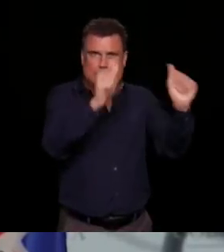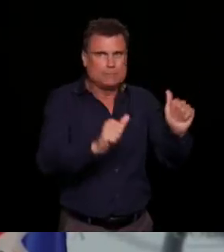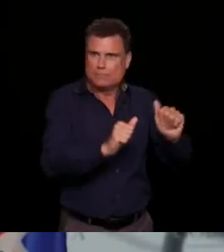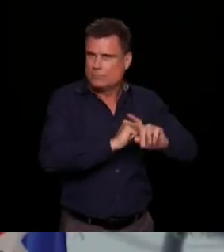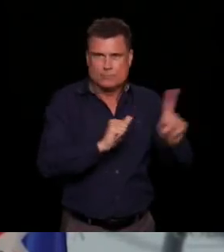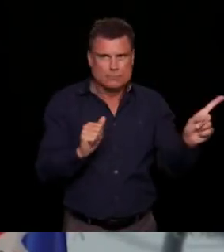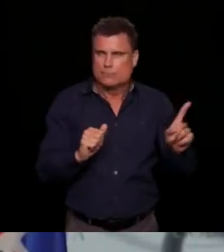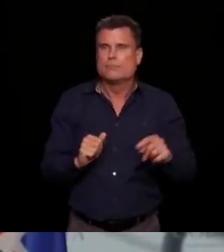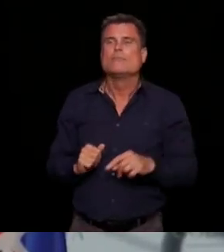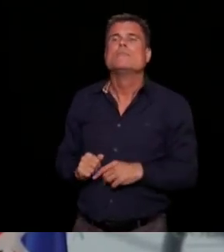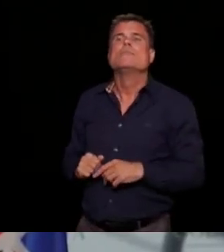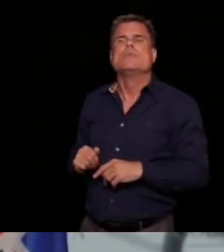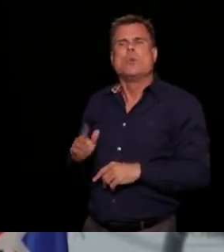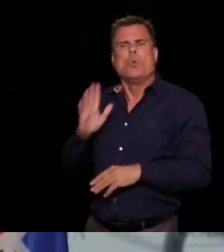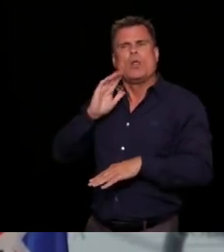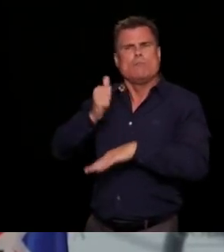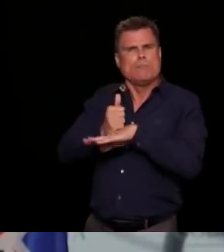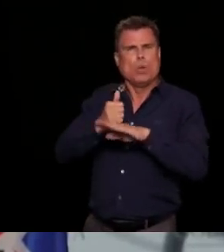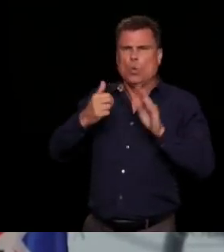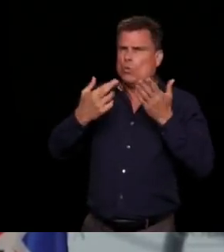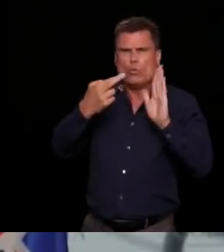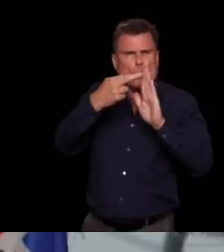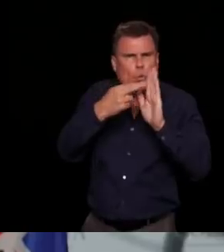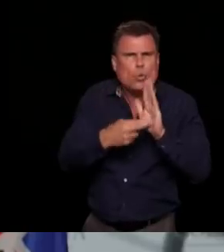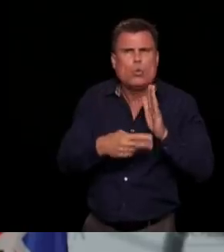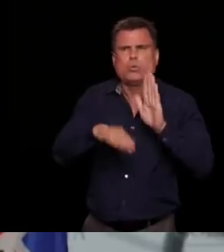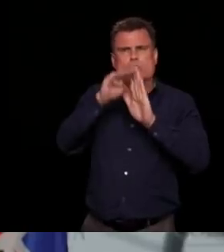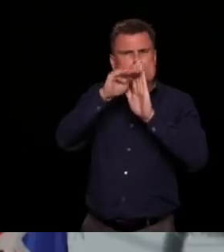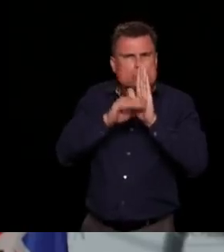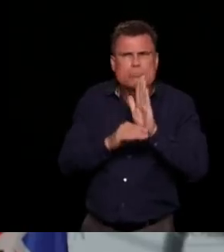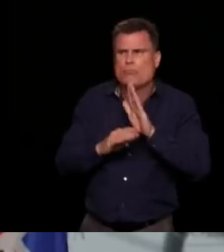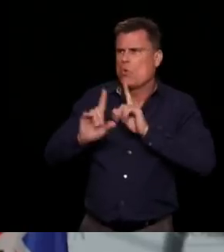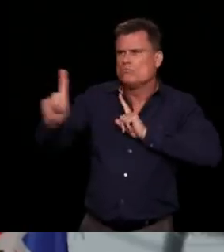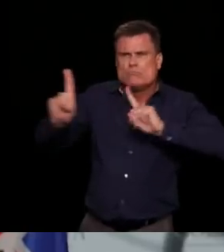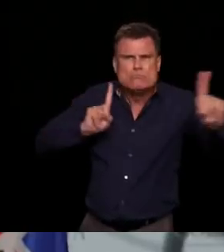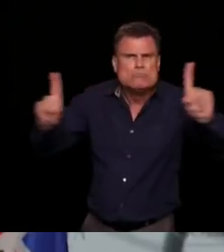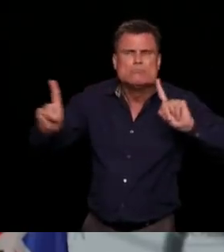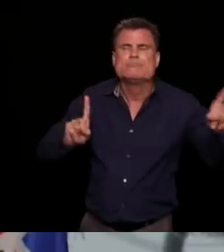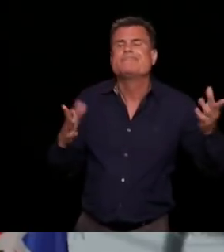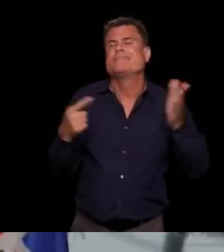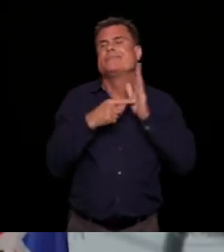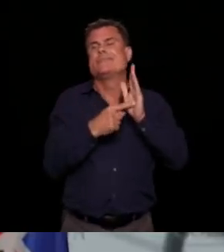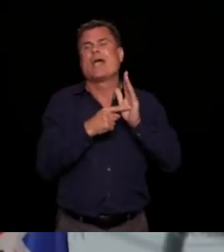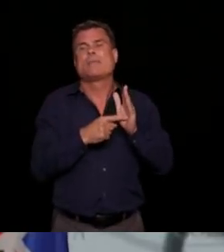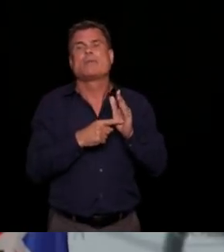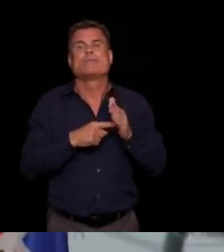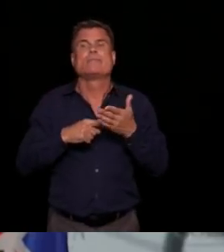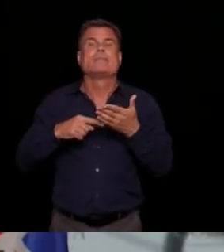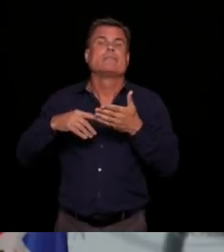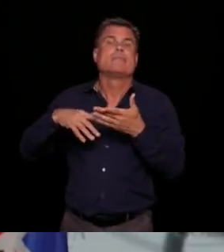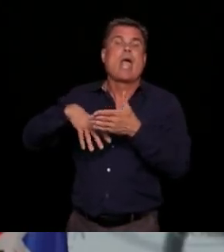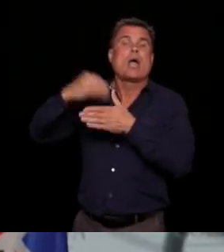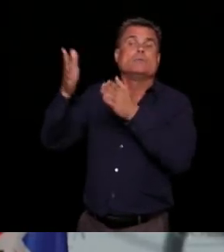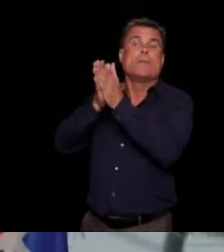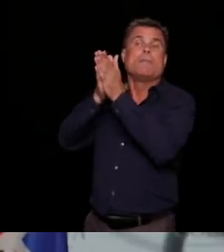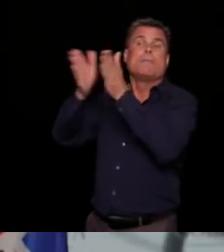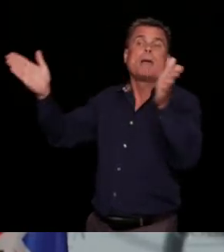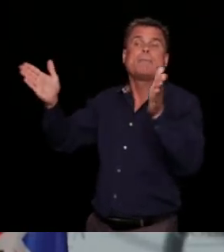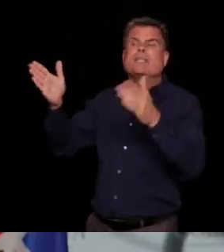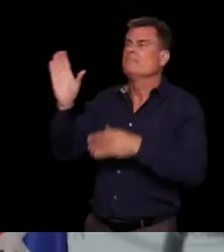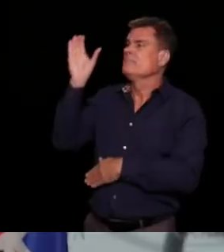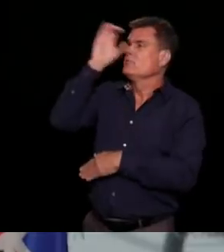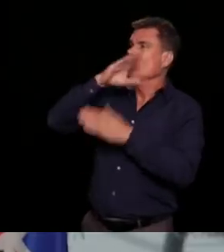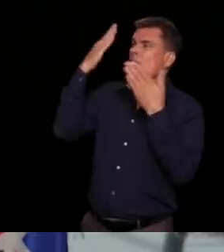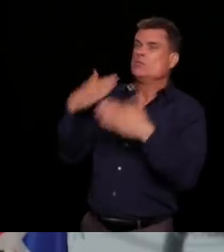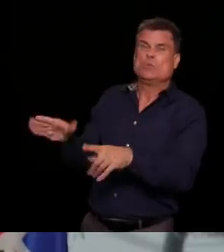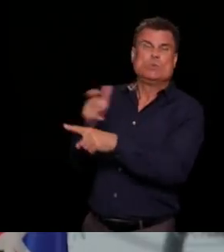of 2 meters, mostly between yourself and strangers in public. But we know that the other end of the gradient